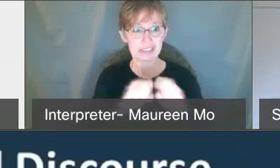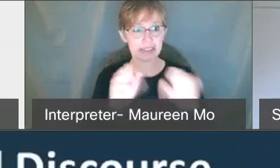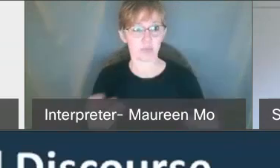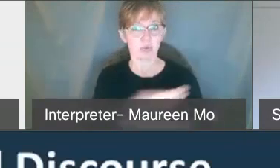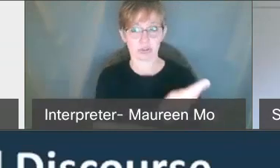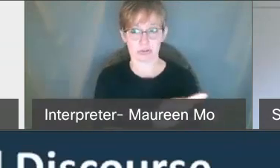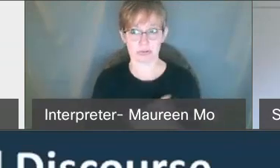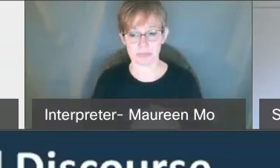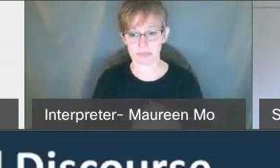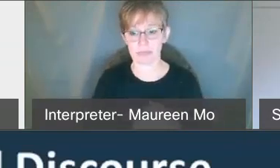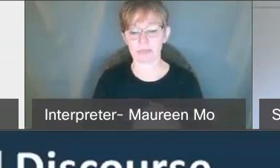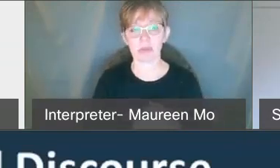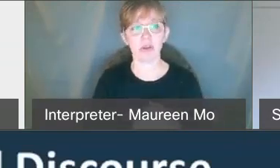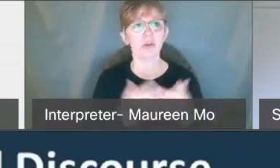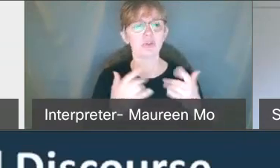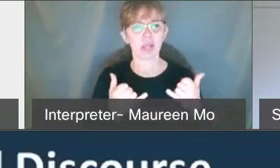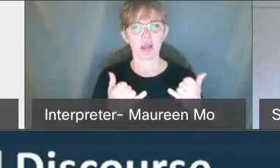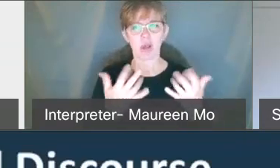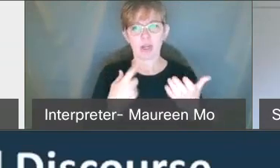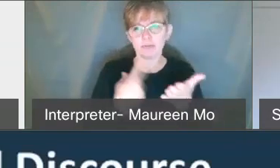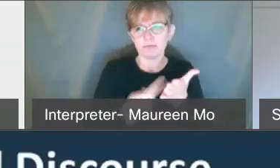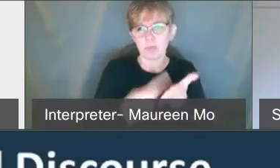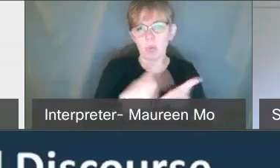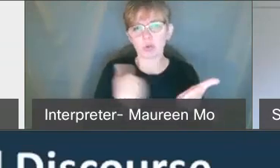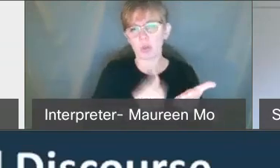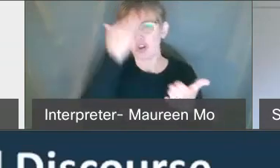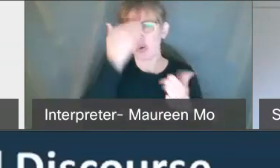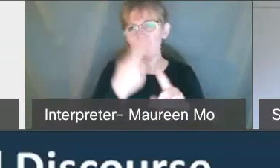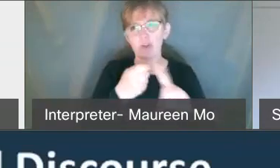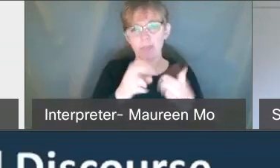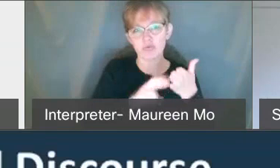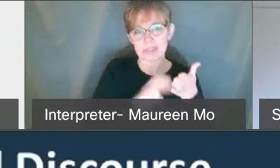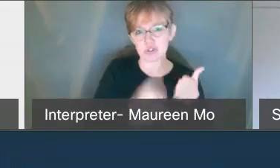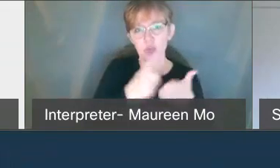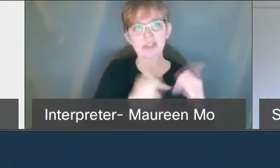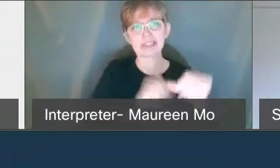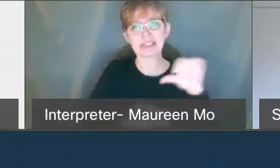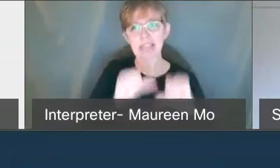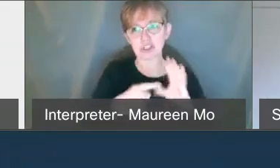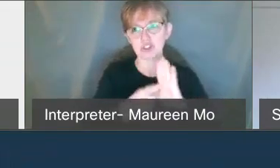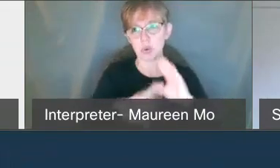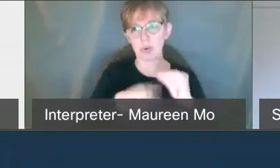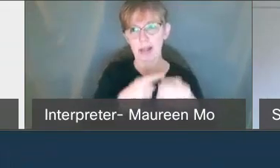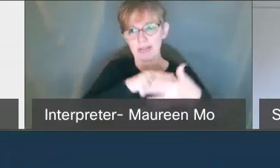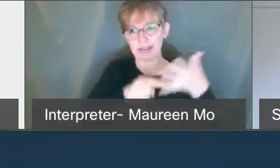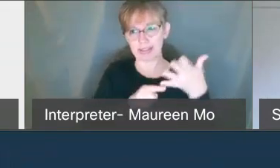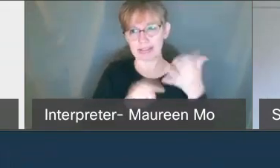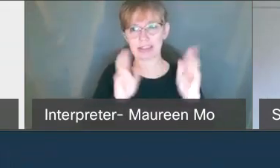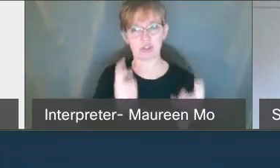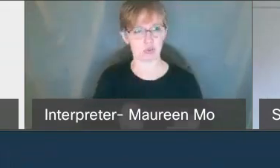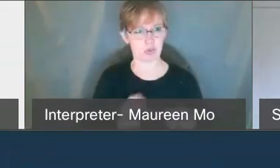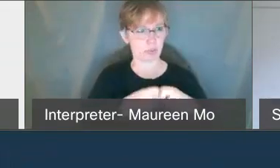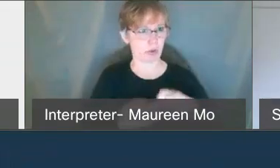down and talk about what we know in the research, what the science shows about each of these issues. So here are